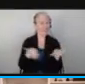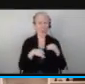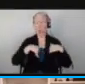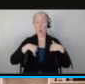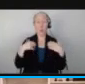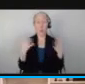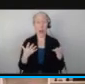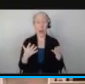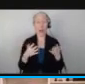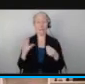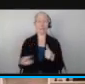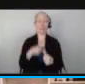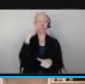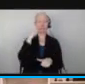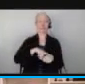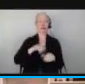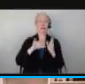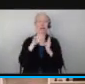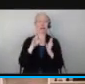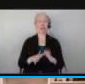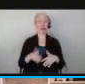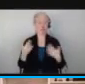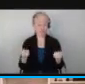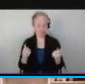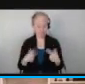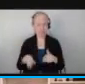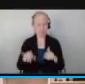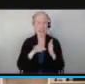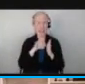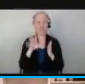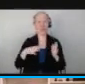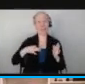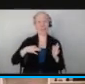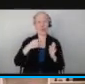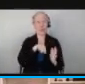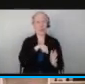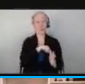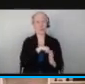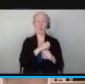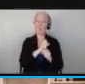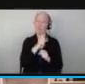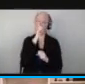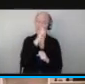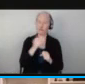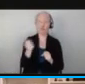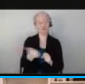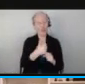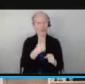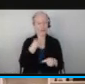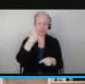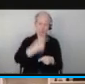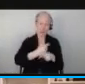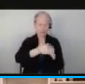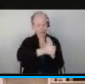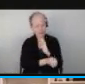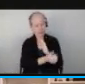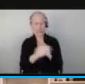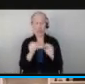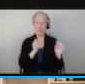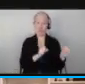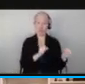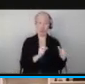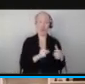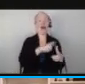before. Astronaut candidate qualifications are about ensuring astronauts have the right competencies or potential, and then they